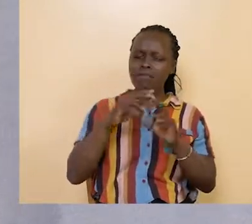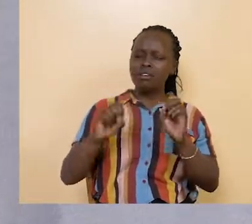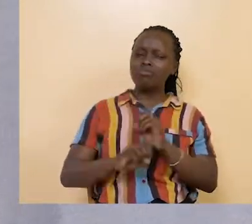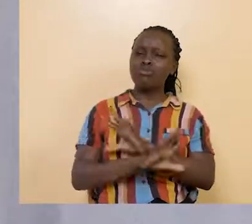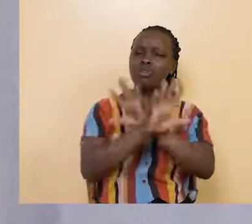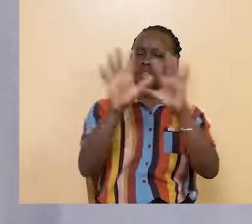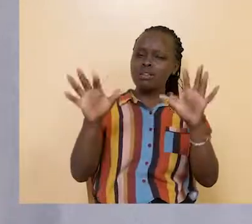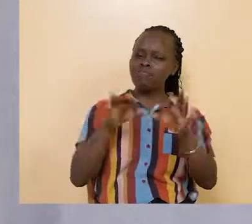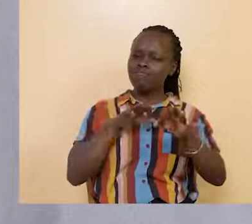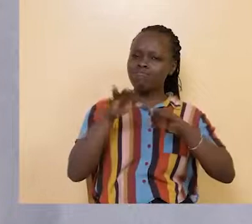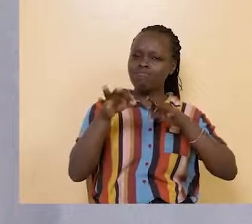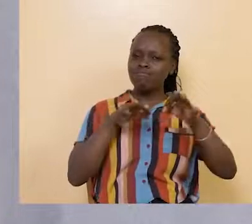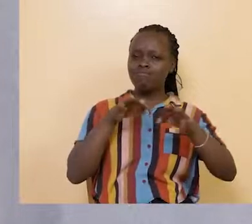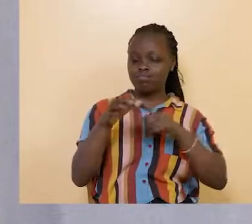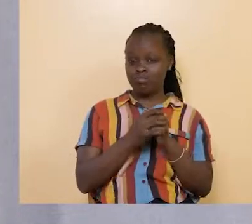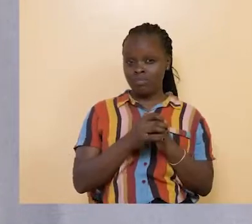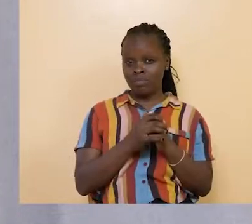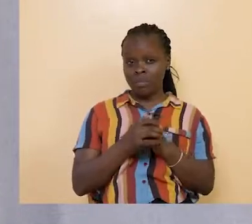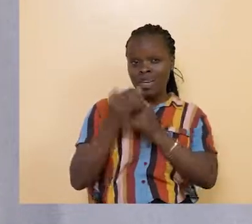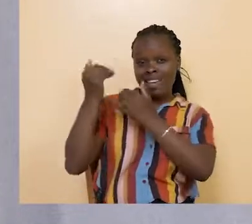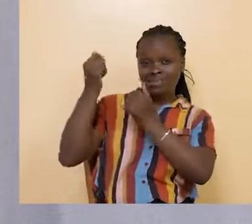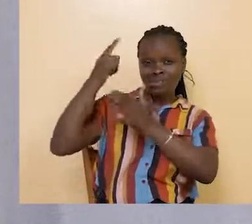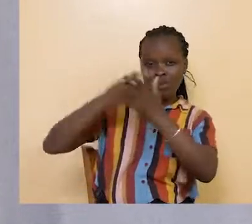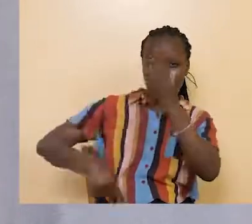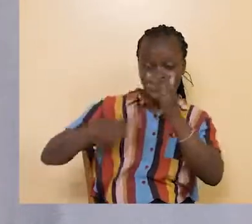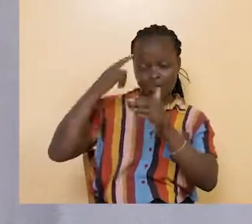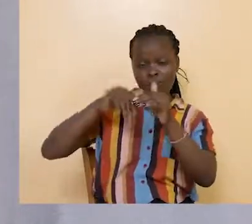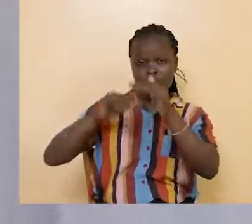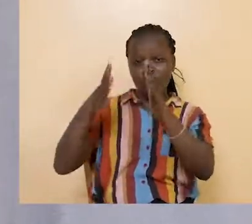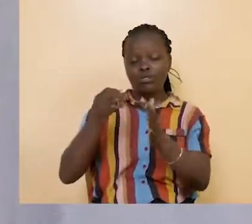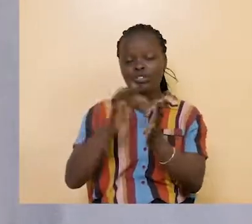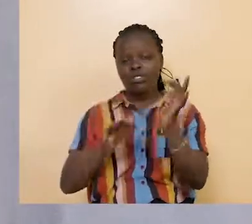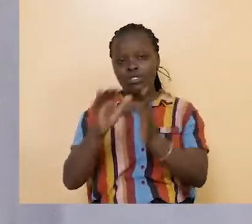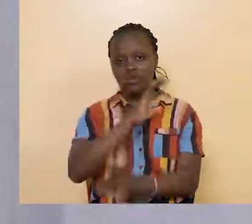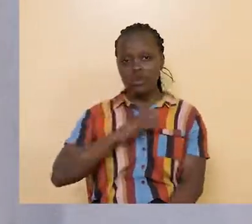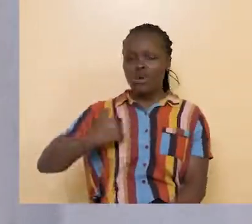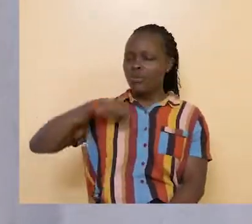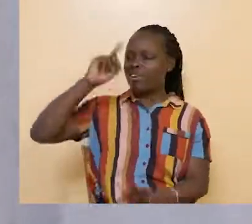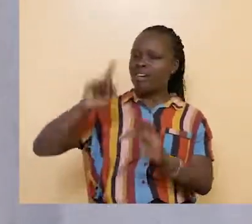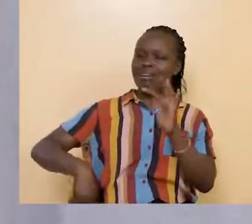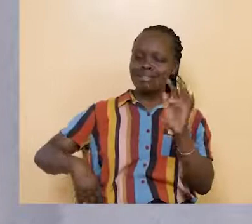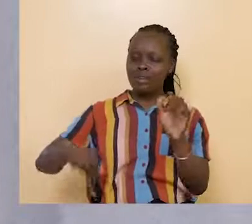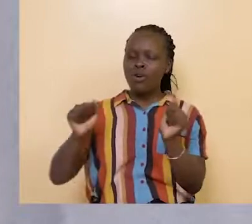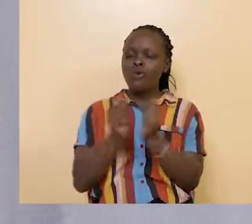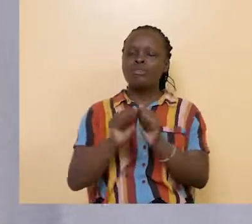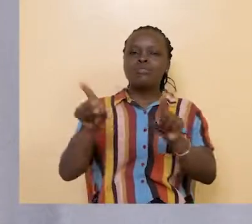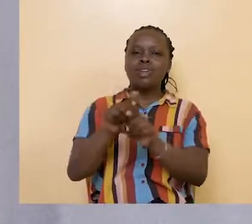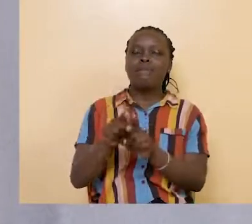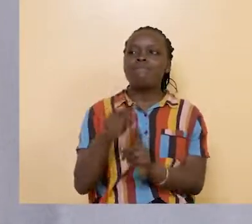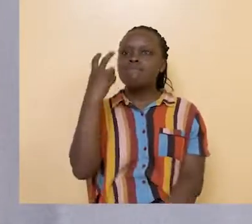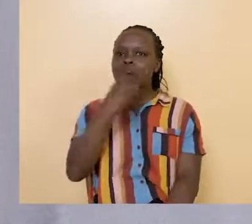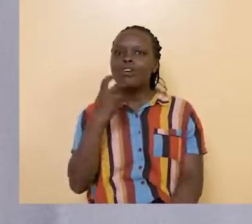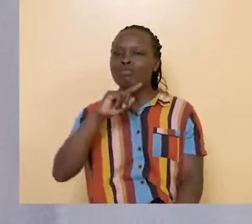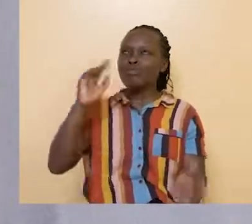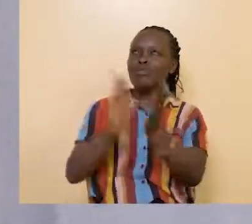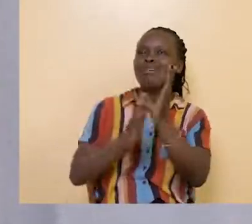here. He's very clear as to what it is the expectation is for followers of Jesus Christ, that we cannot with the same mouth praise and